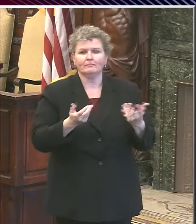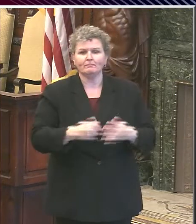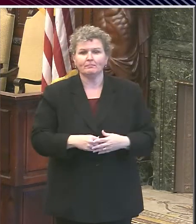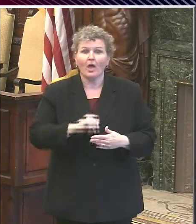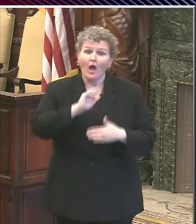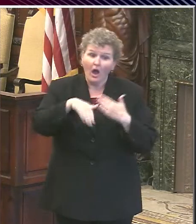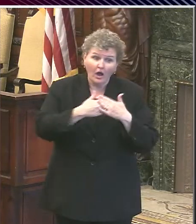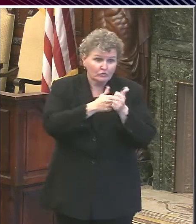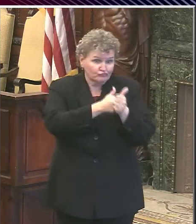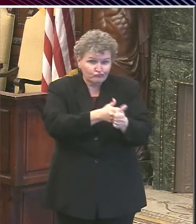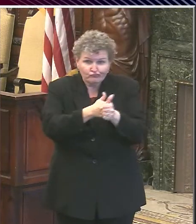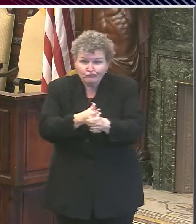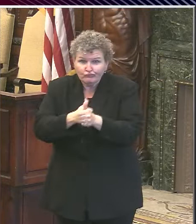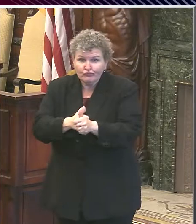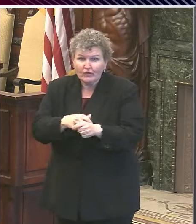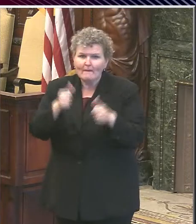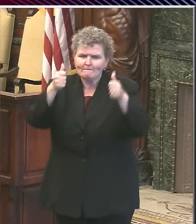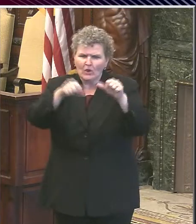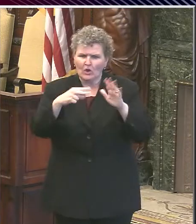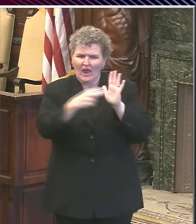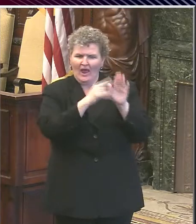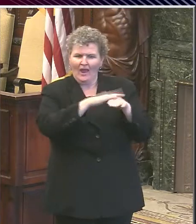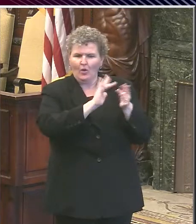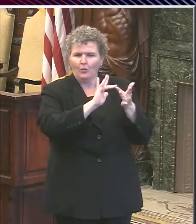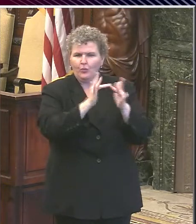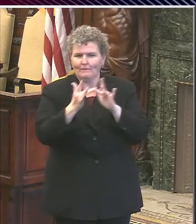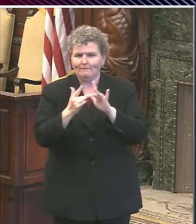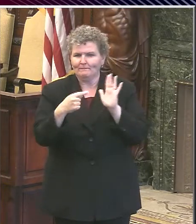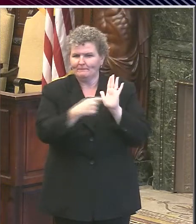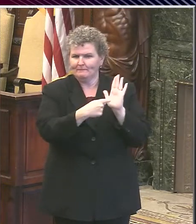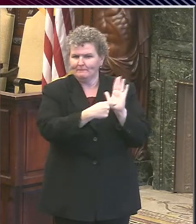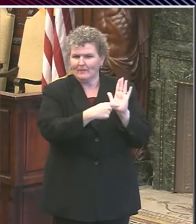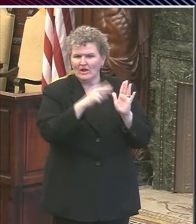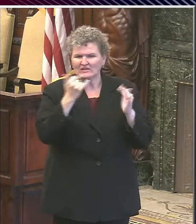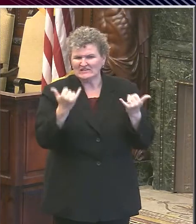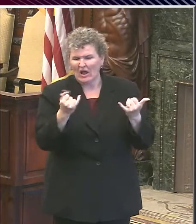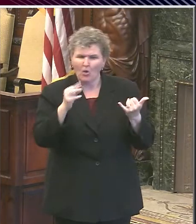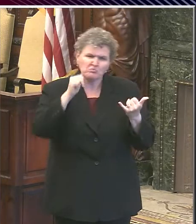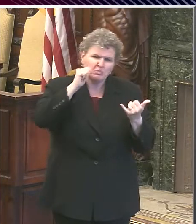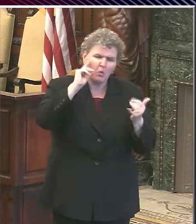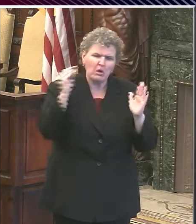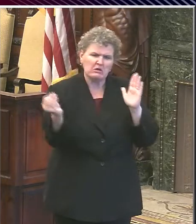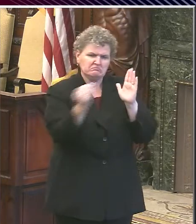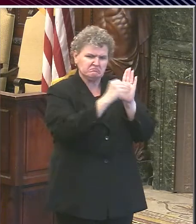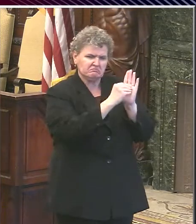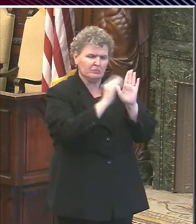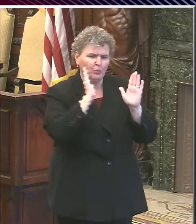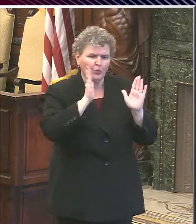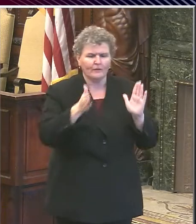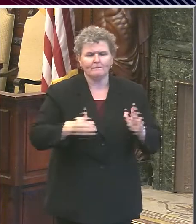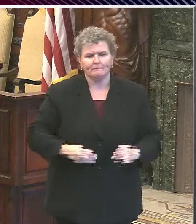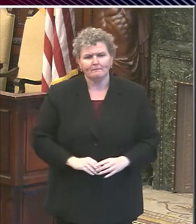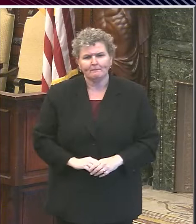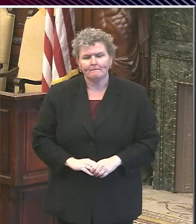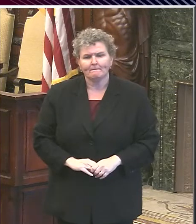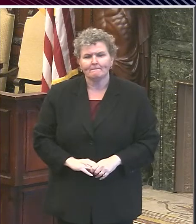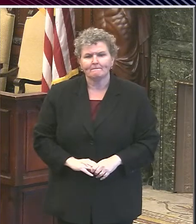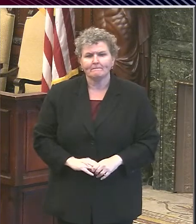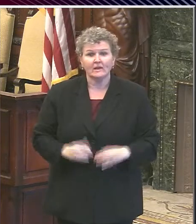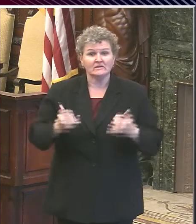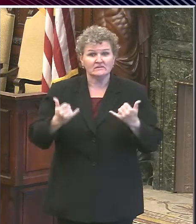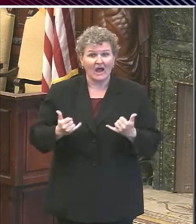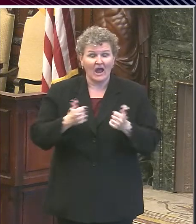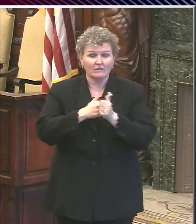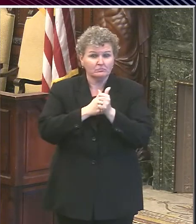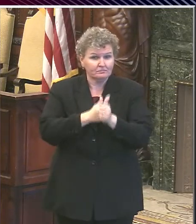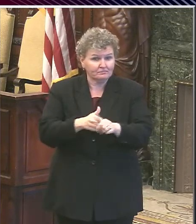posted, as I said, on their website either later today or tomorrow. We're still on track for reopening restaurants and